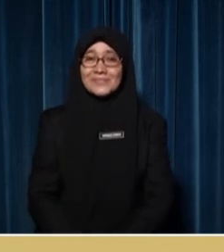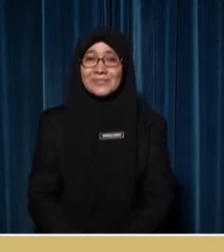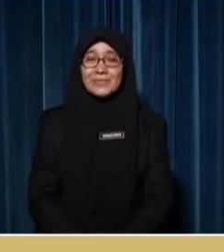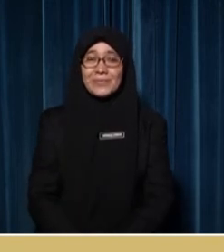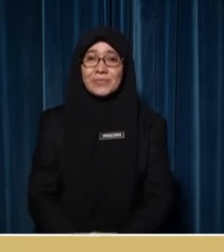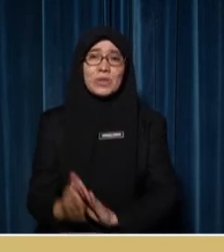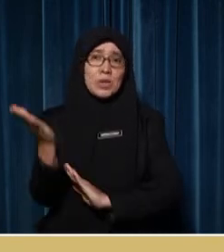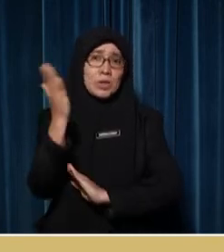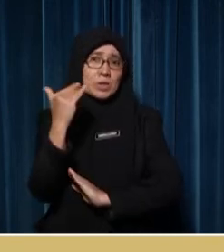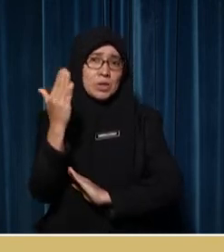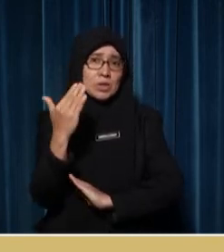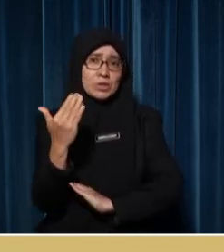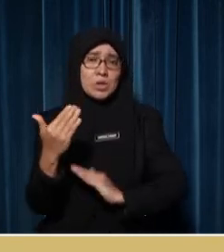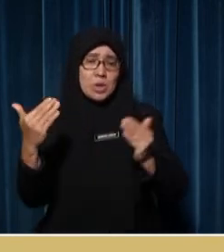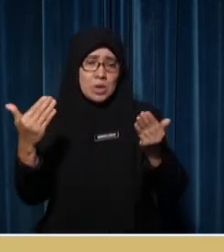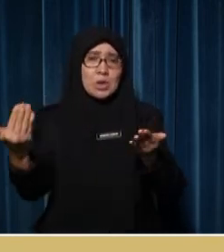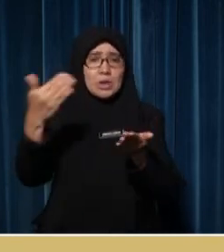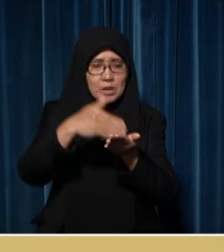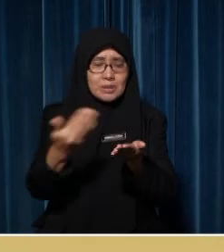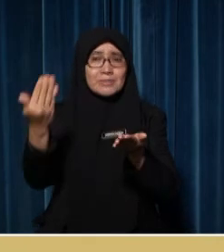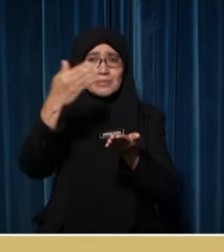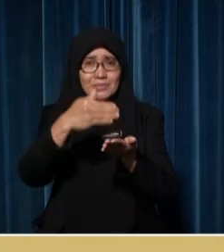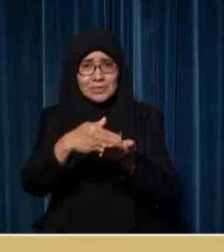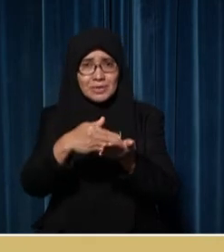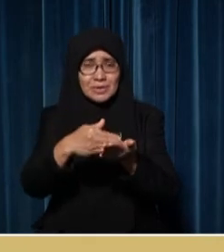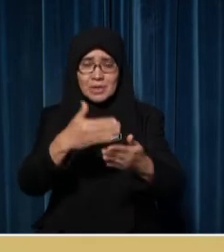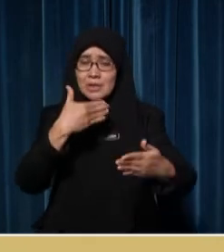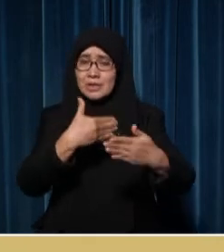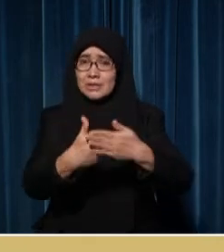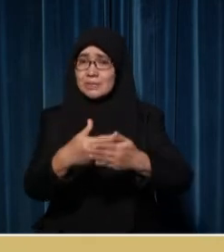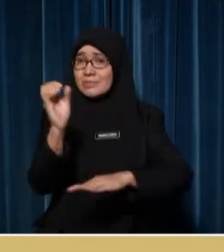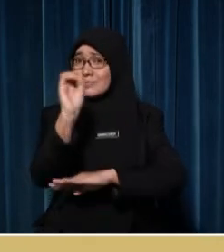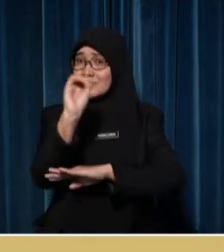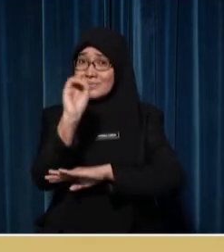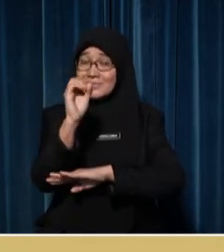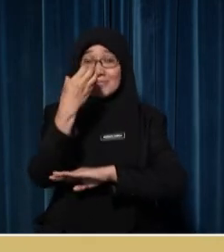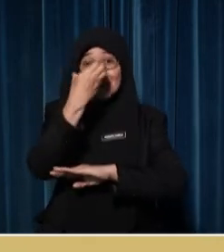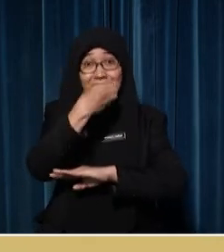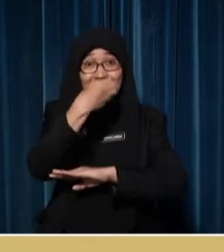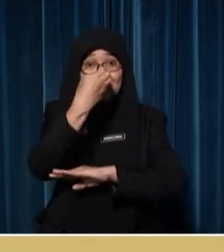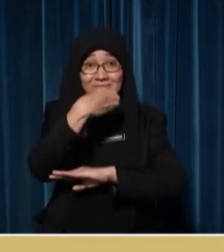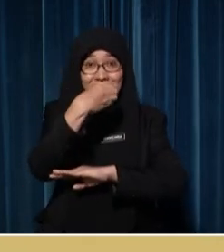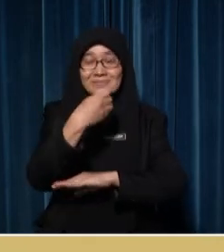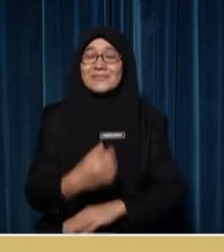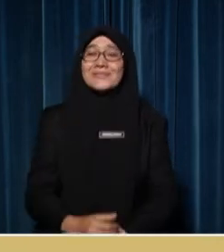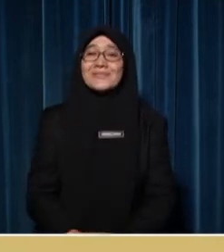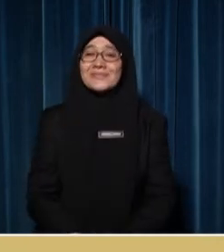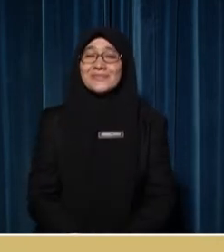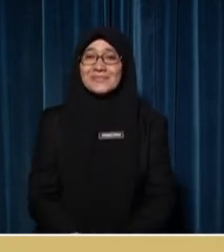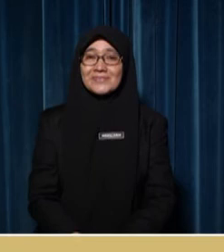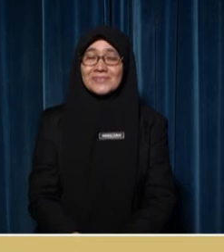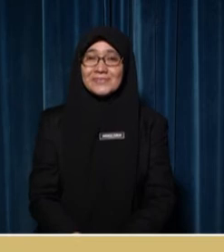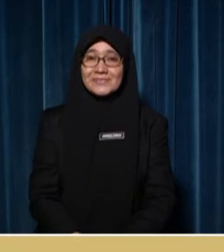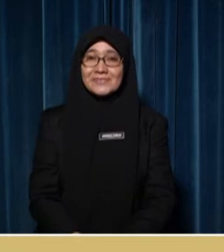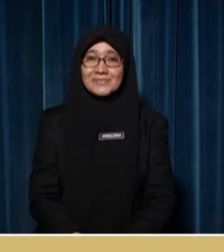Let's continue doing this until there is no apple left in the big basket.